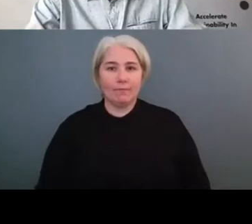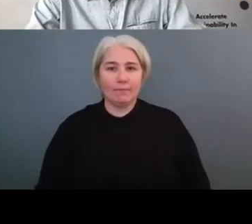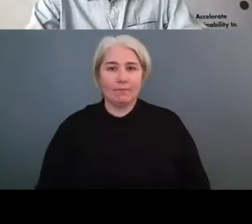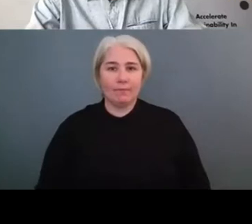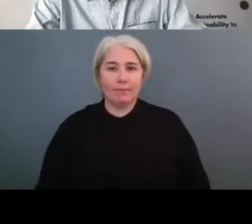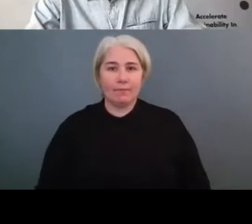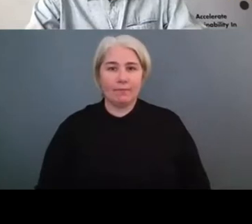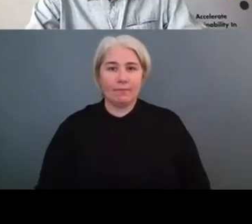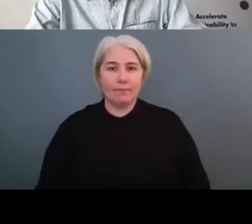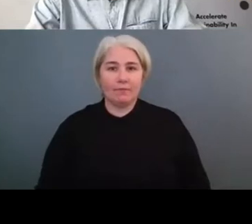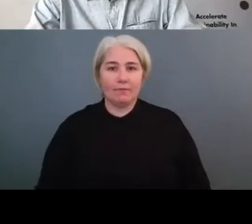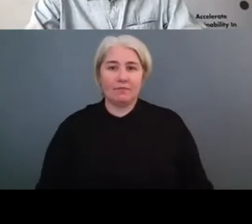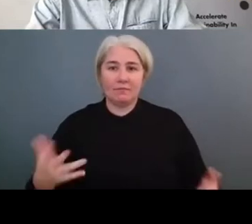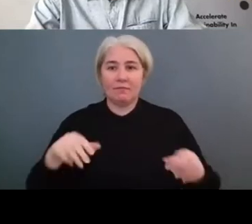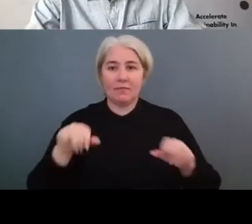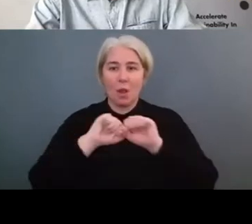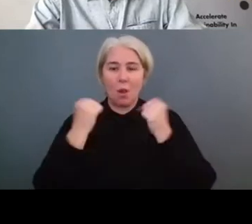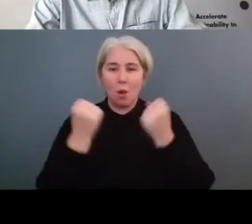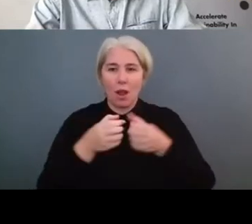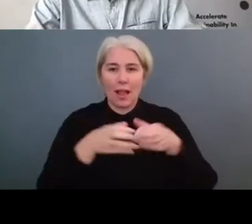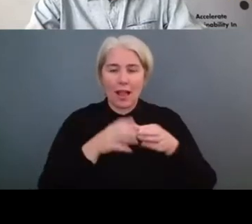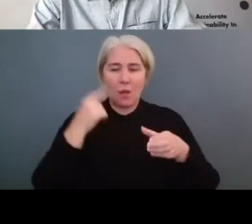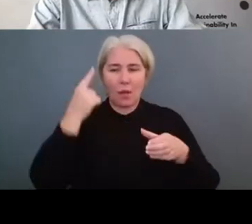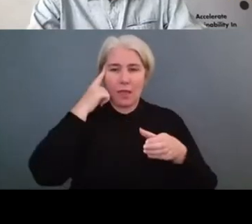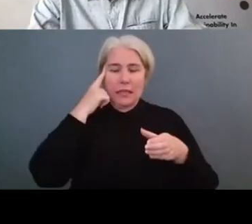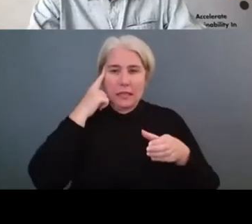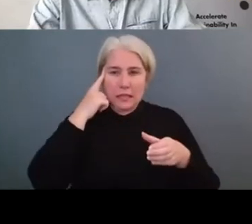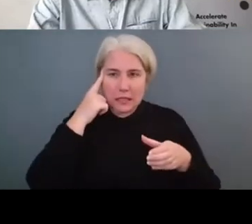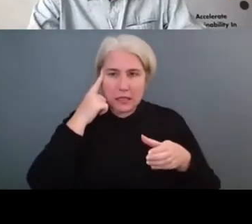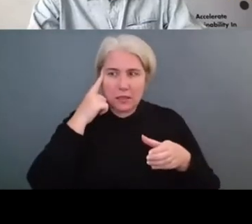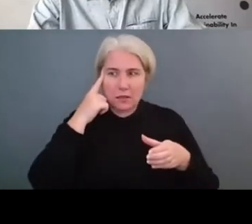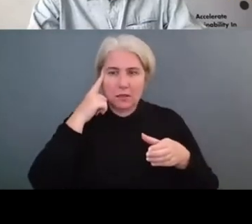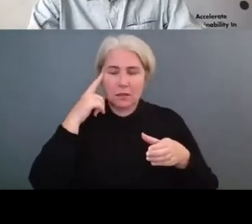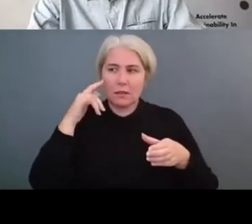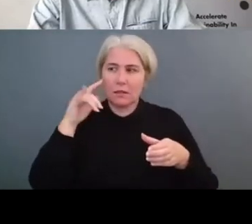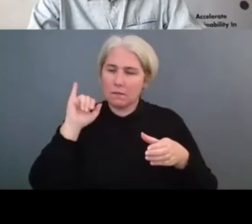people and organizations will think about it twice.